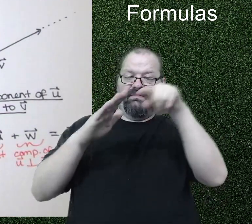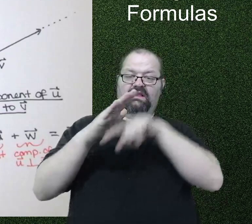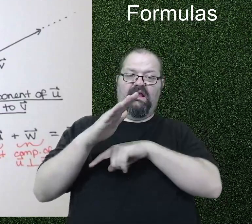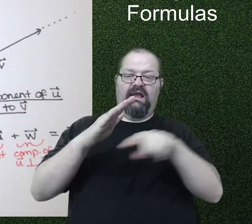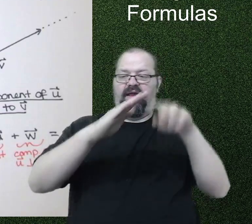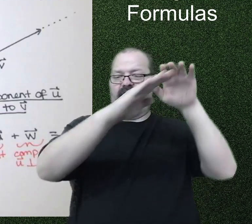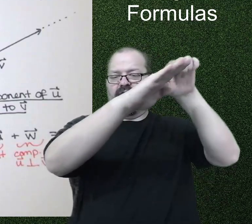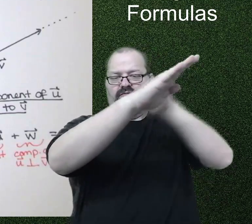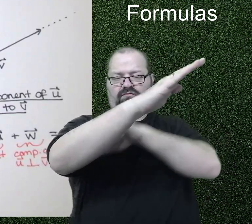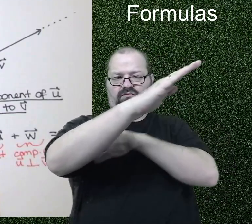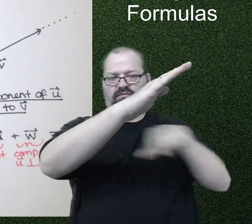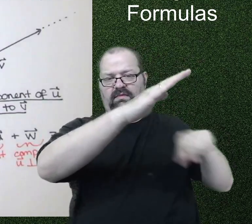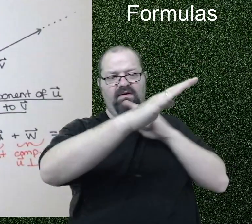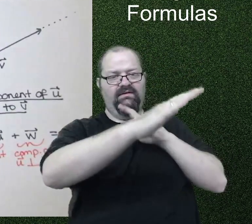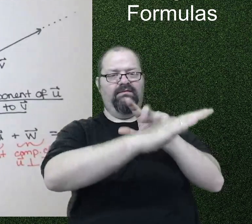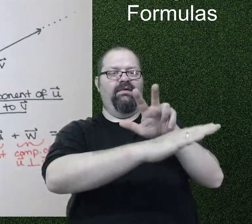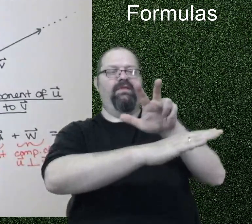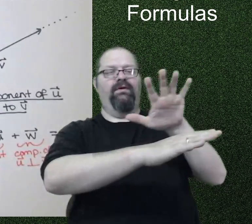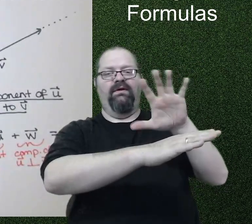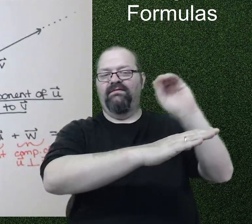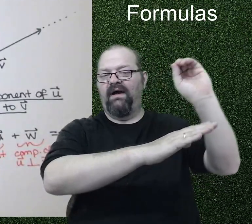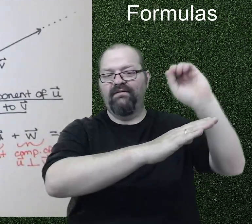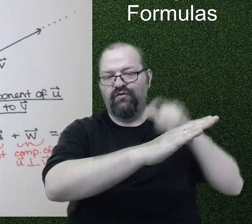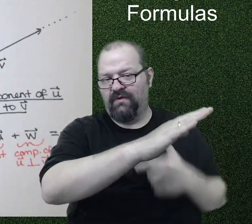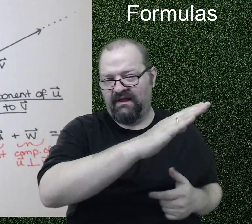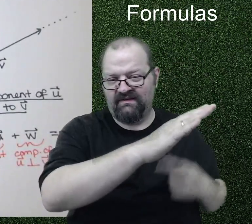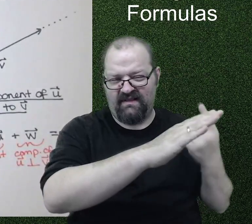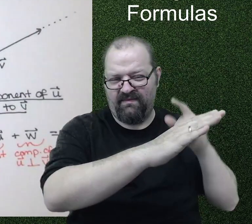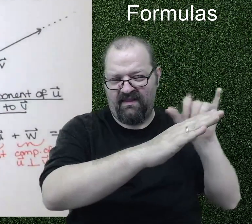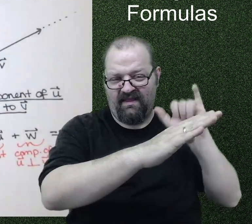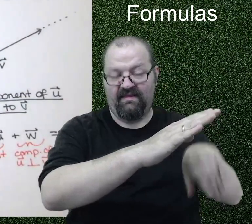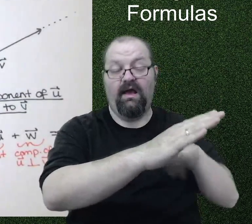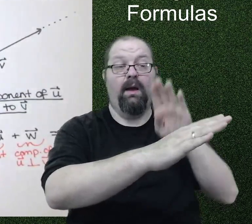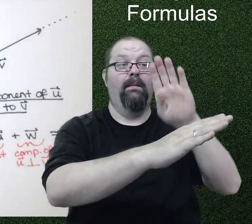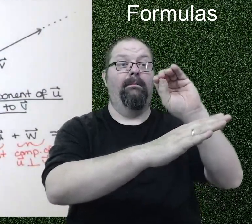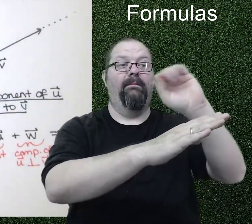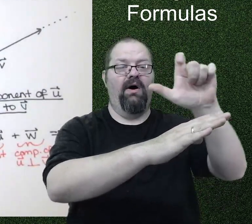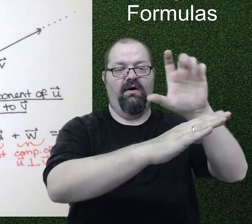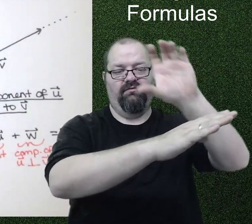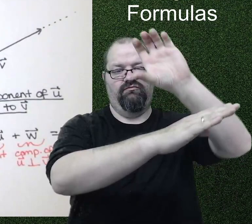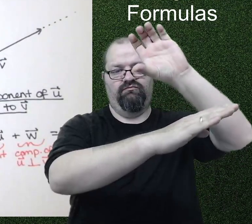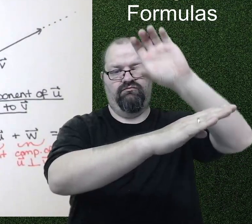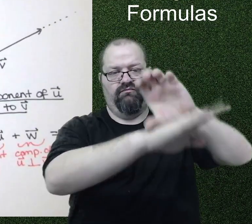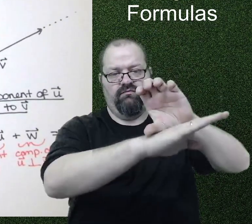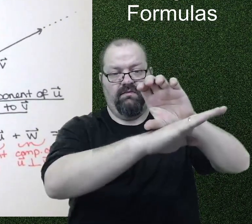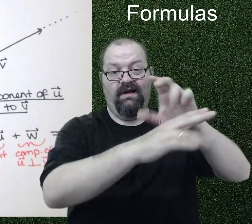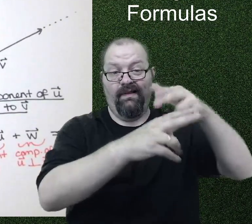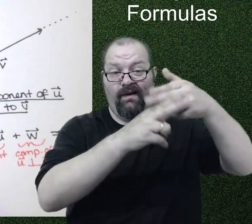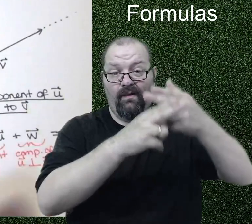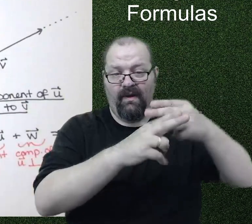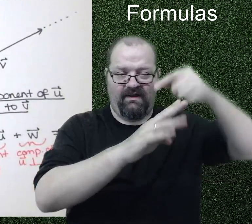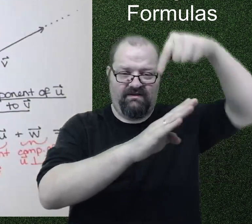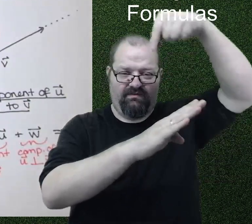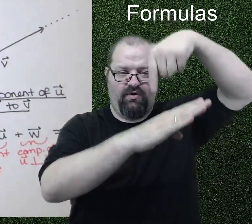like 35 degrees or something like that. And the weight of that box is pulling it straight down.